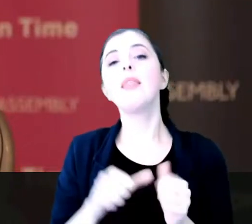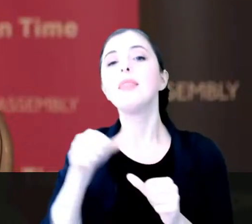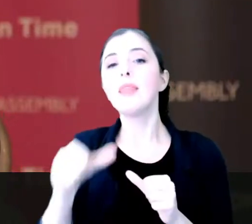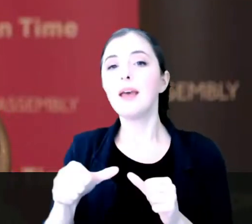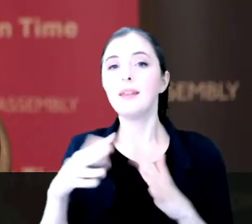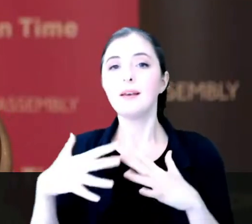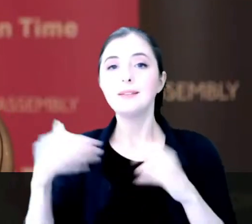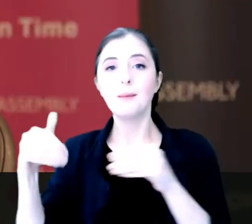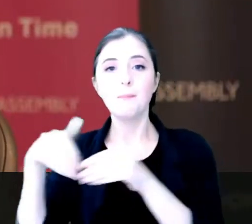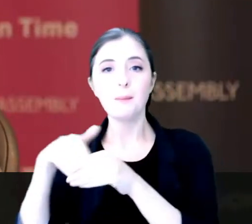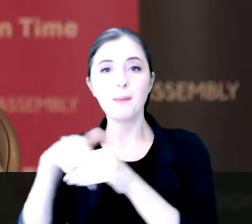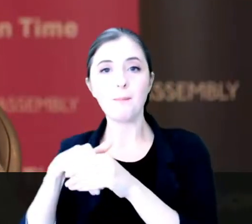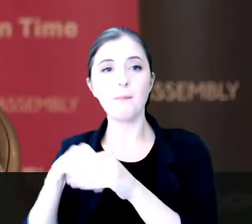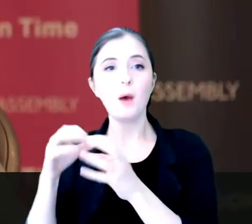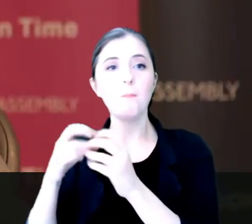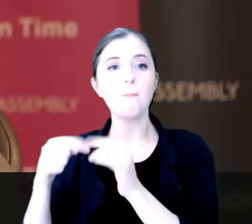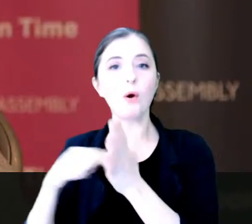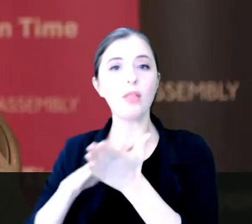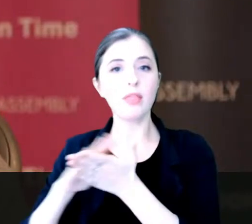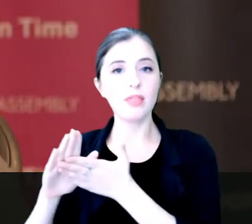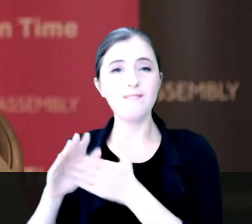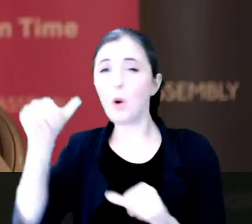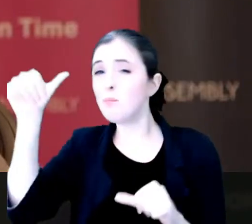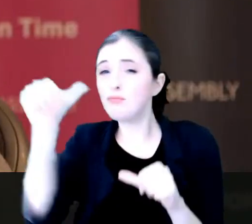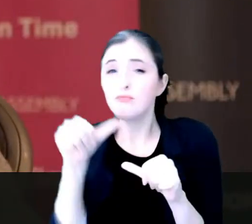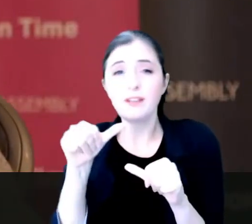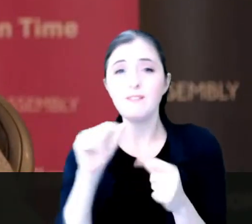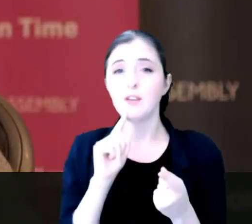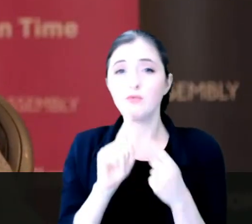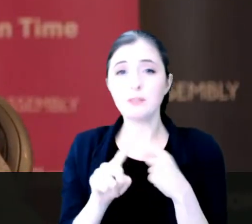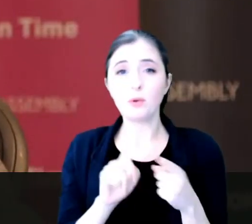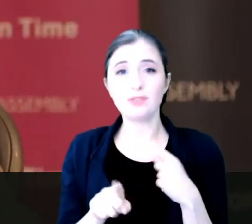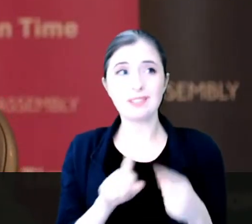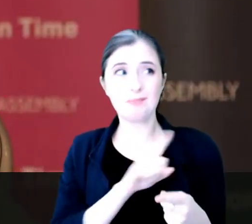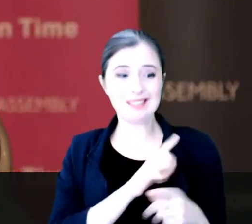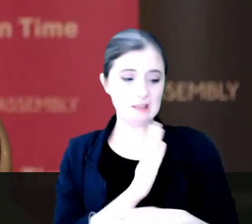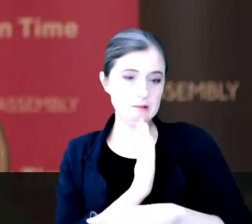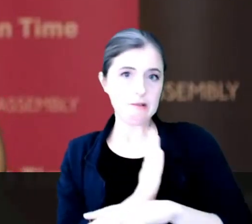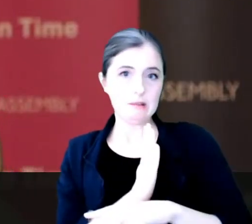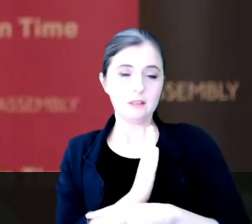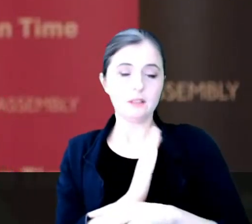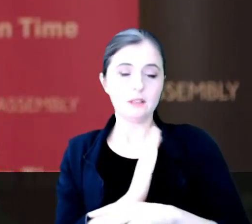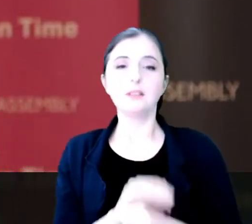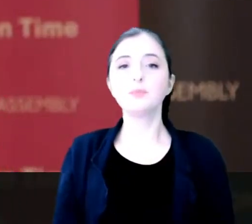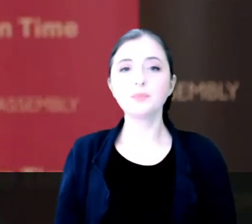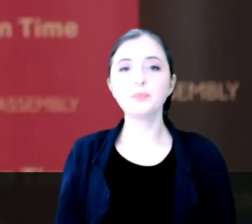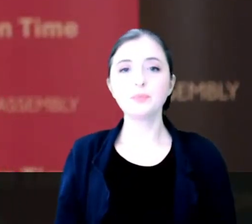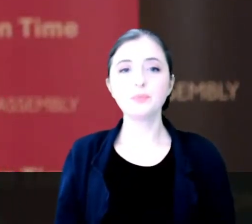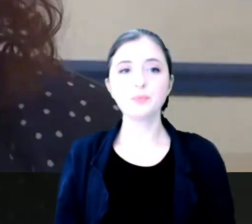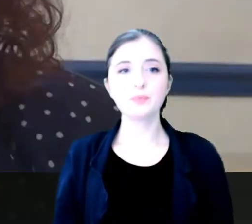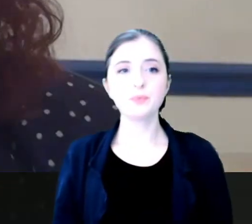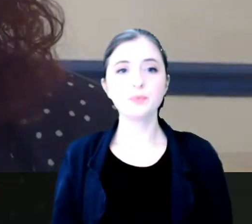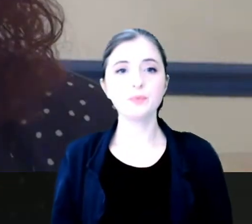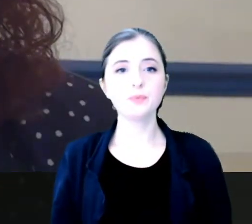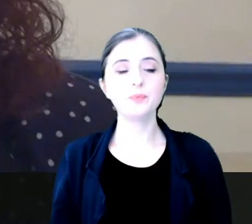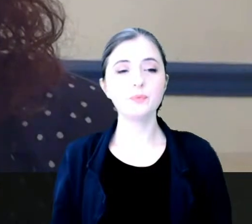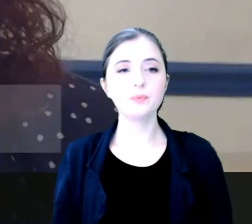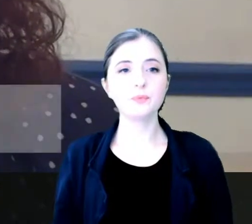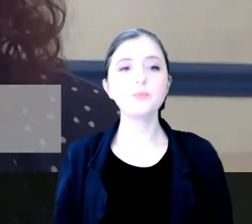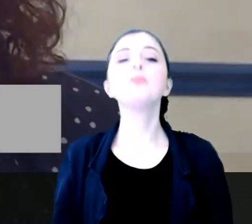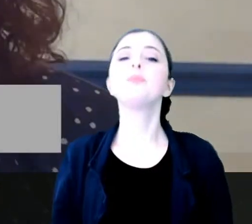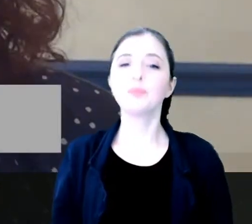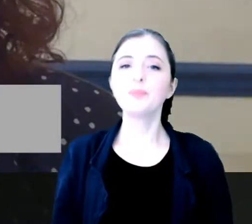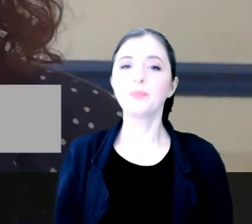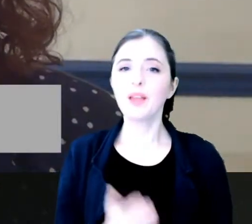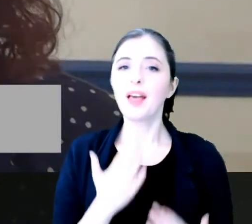very brief answers, please. We are out of time pretty much. Assembly Member Cooper. Thank you, Chair. I just wanted to